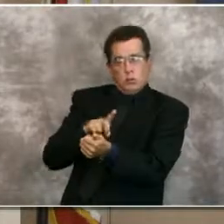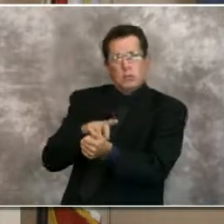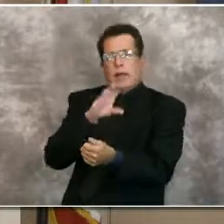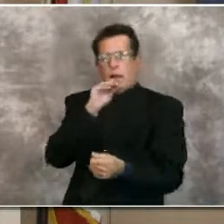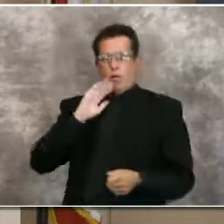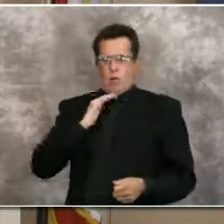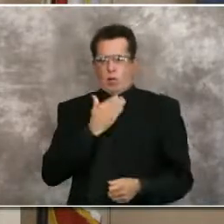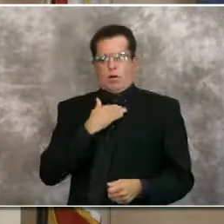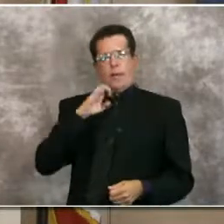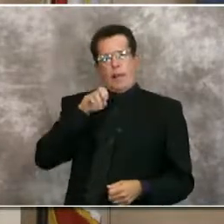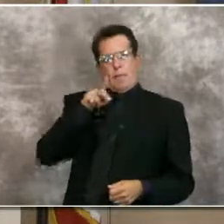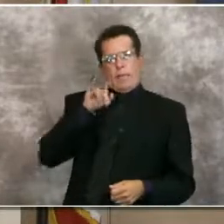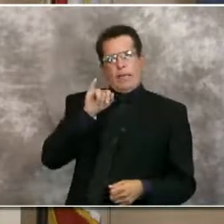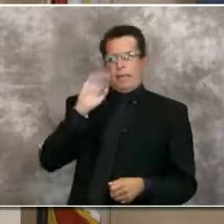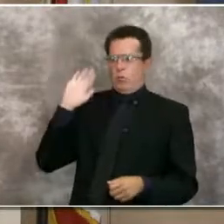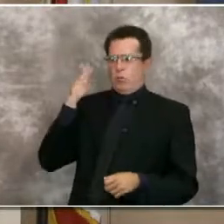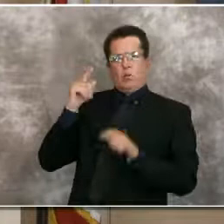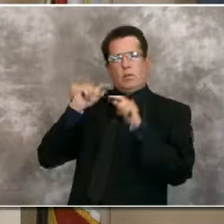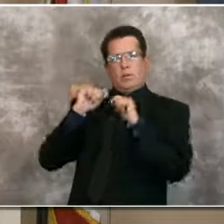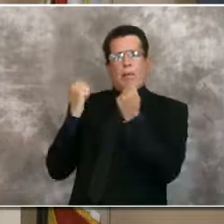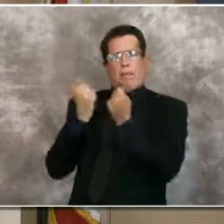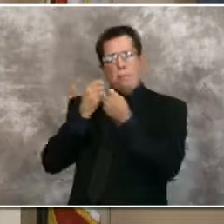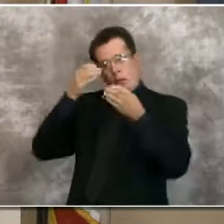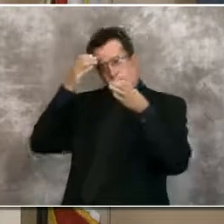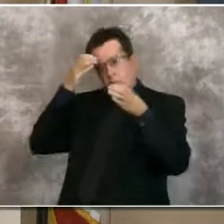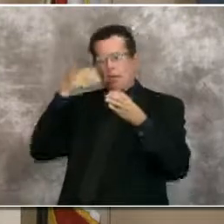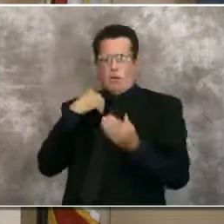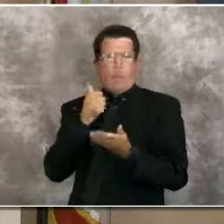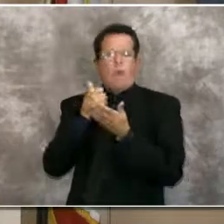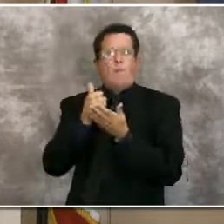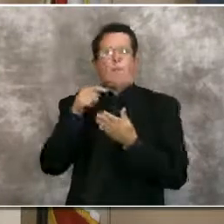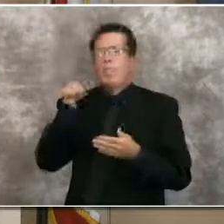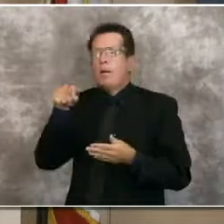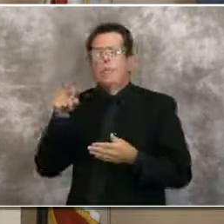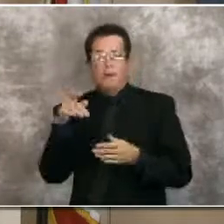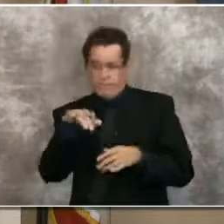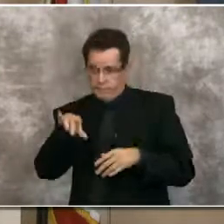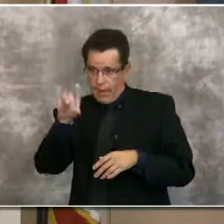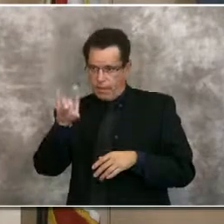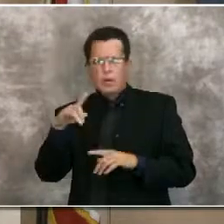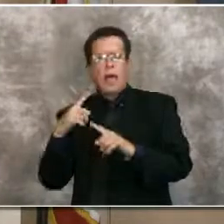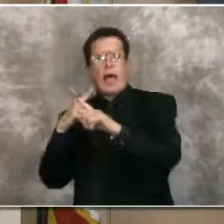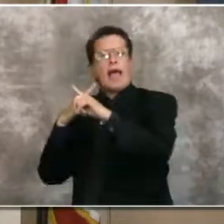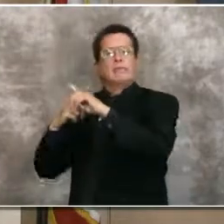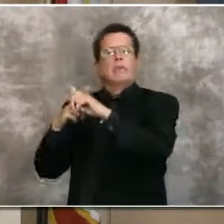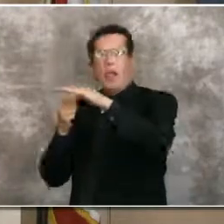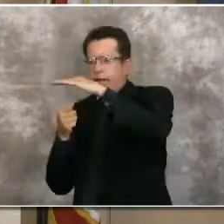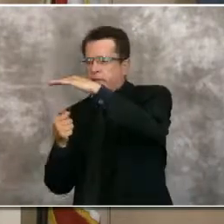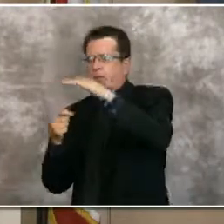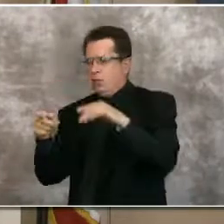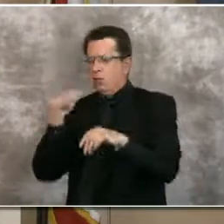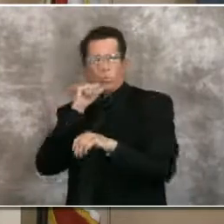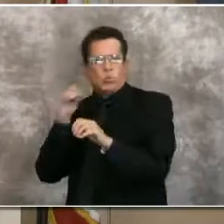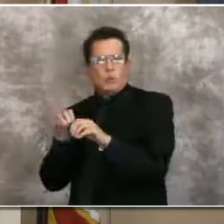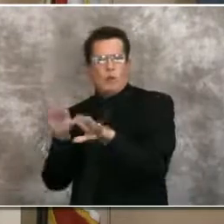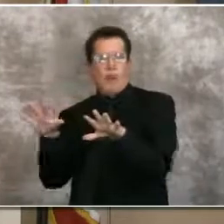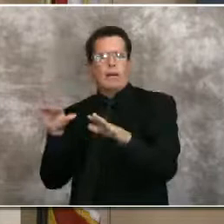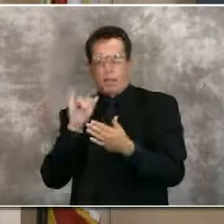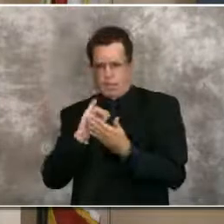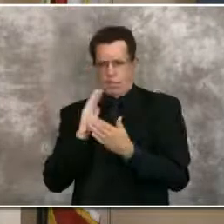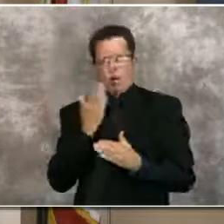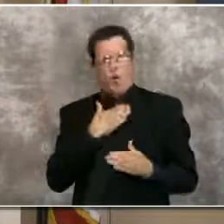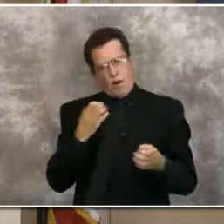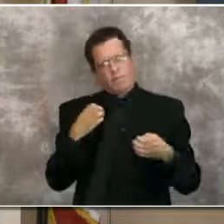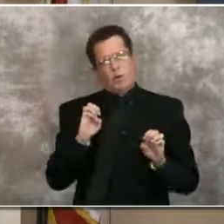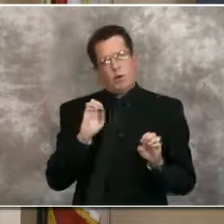epi team, is to make sure that they can self-isolate so they're not spreading the virus. And so that level of our effort,